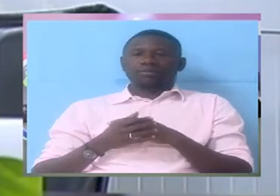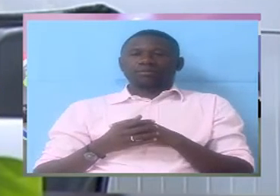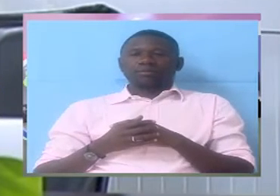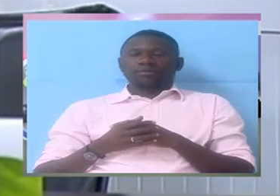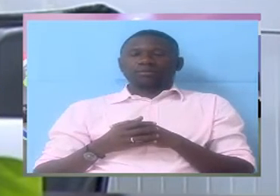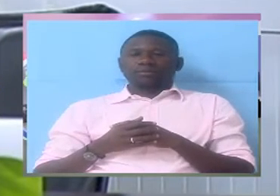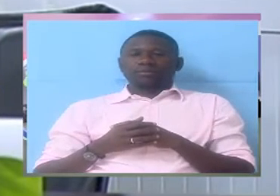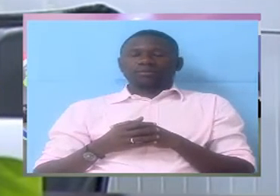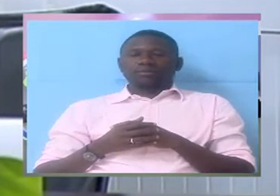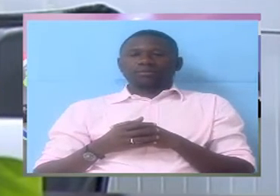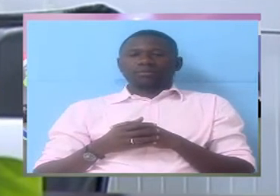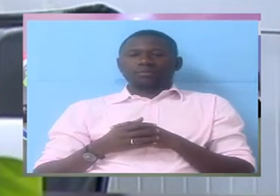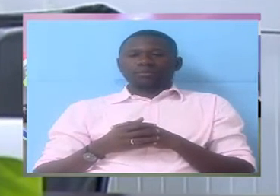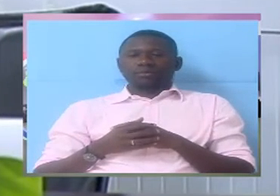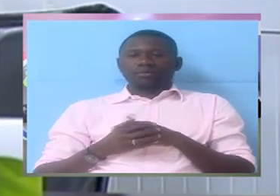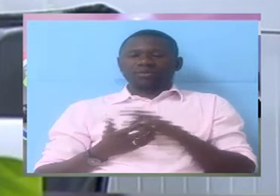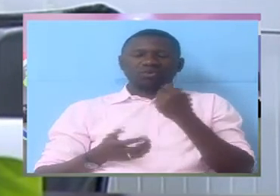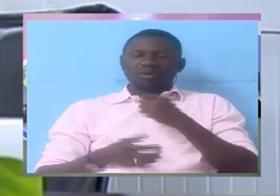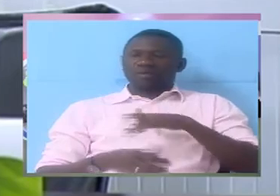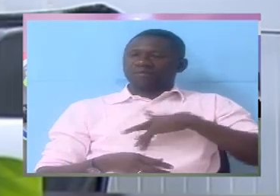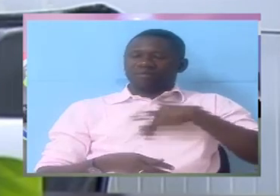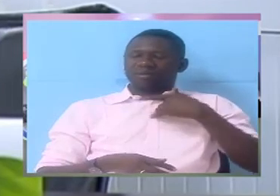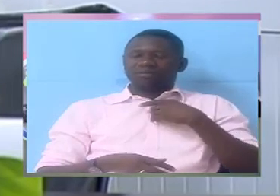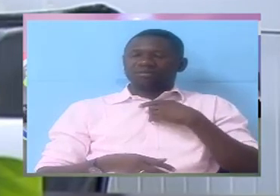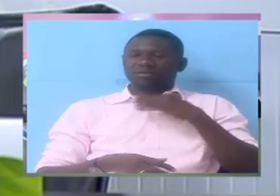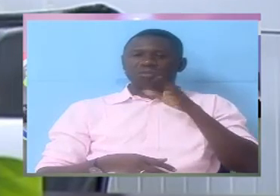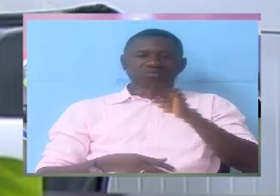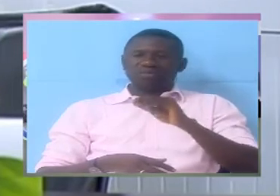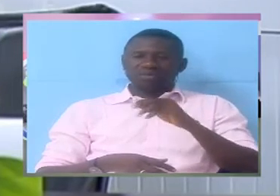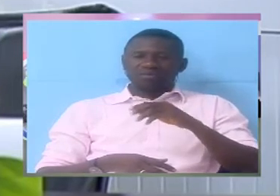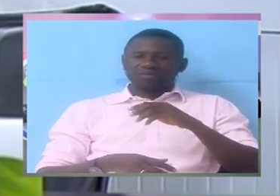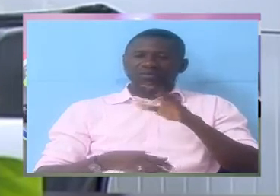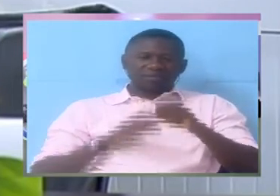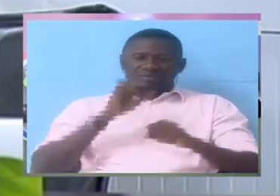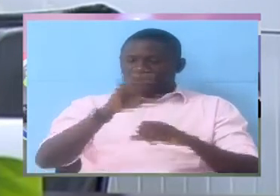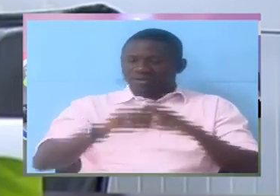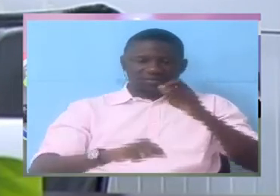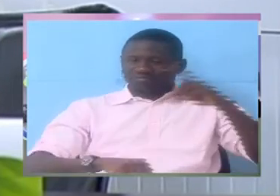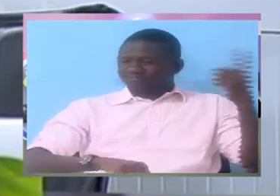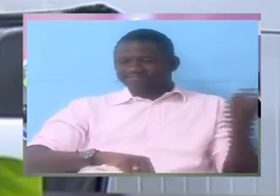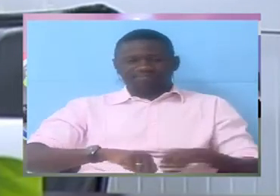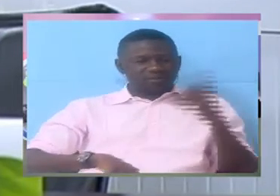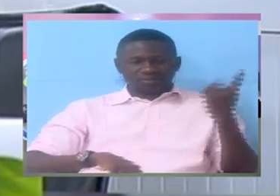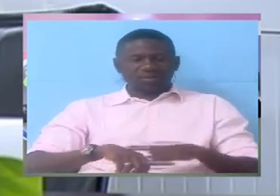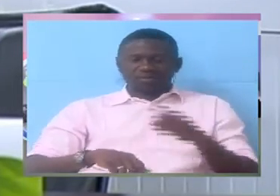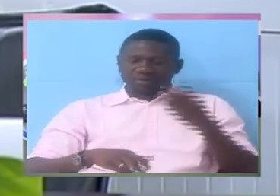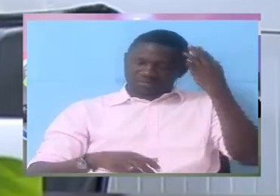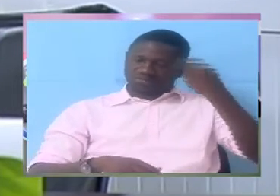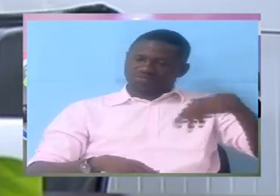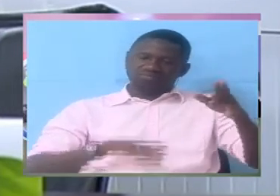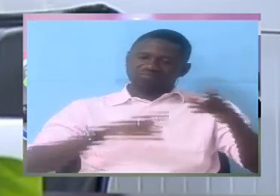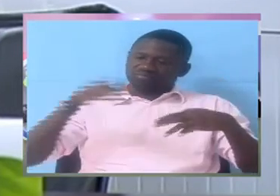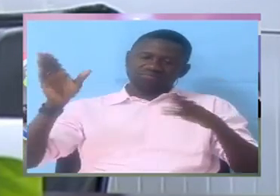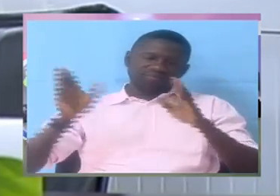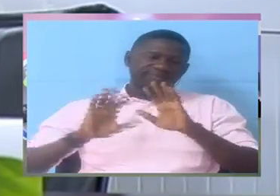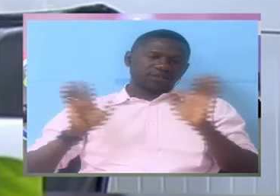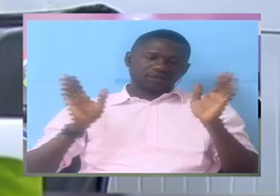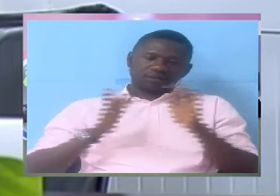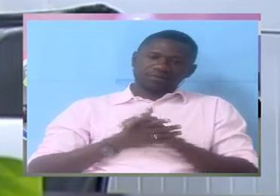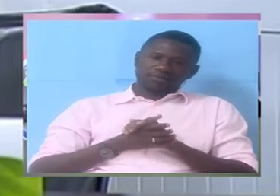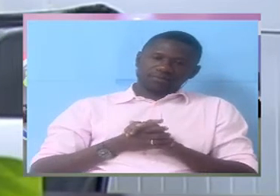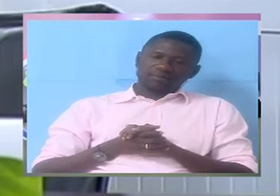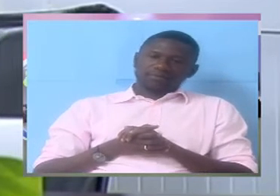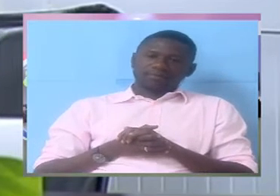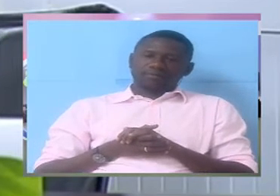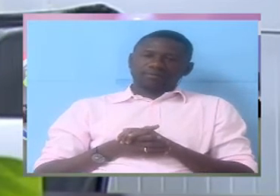just feel like, you know, finish with them, you know, pop, rec, you know, and then go. Nga jeleko utumo what woman soto nko